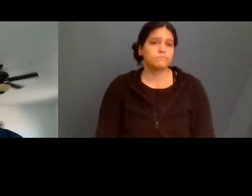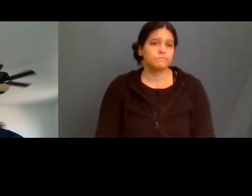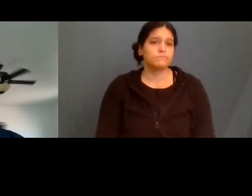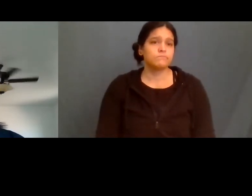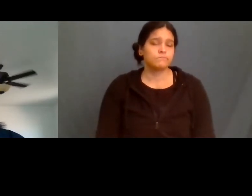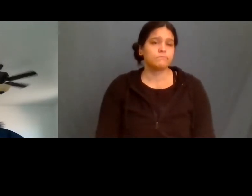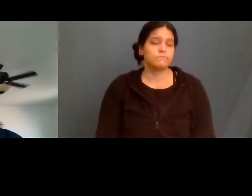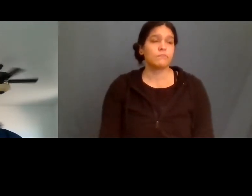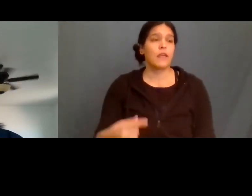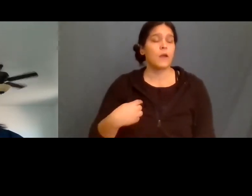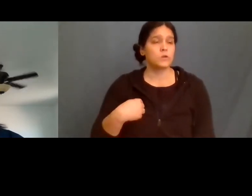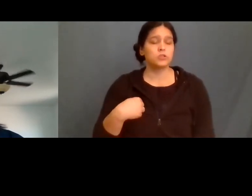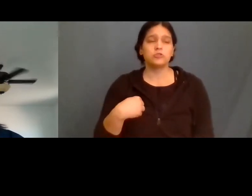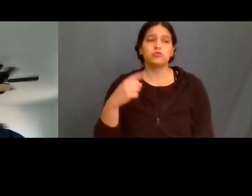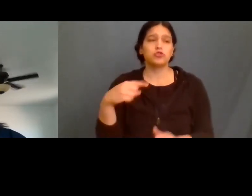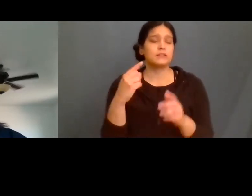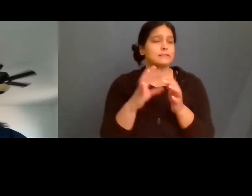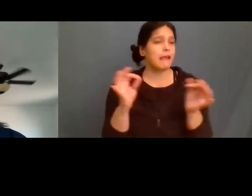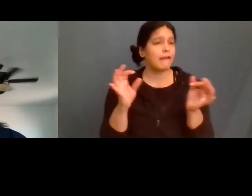I was just saying that we were,